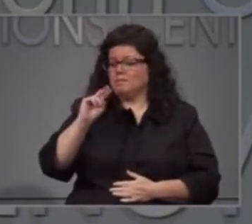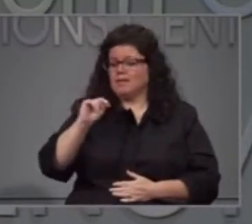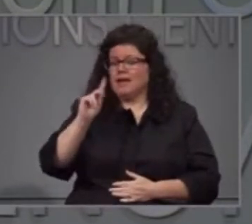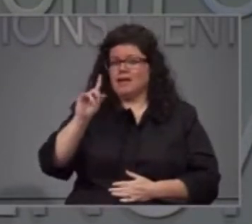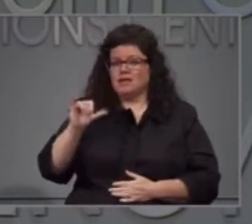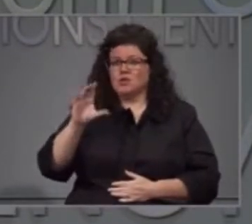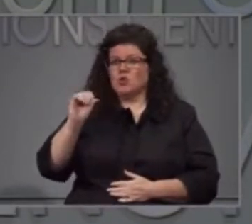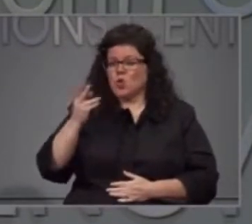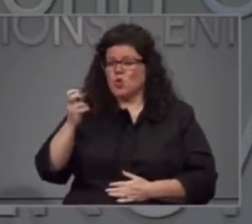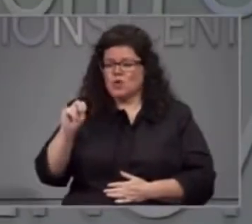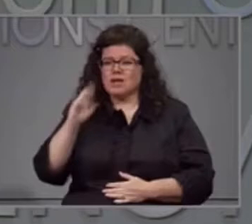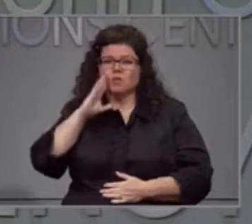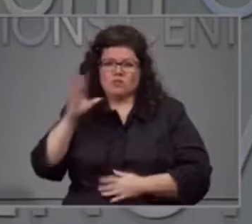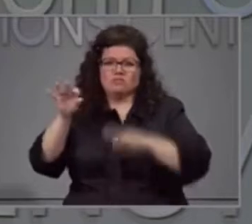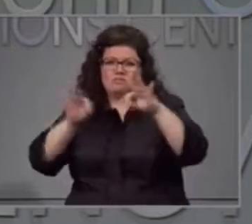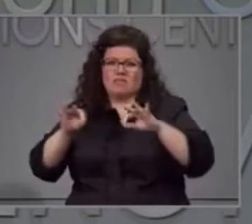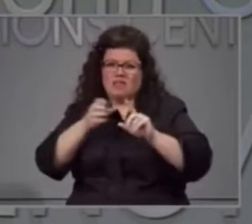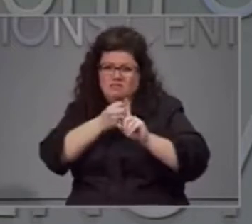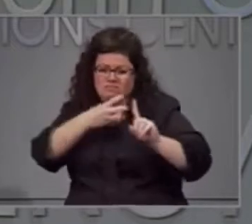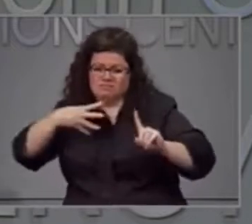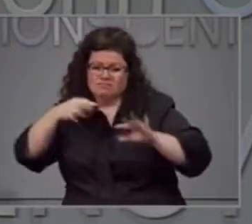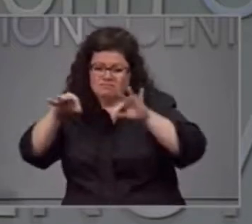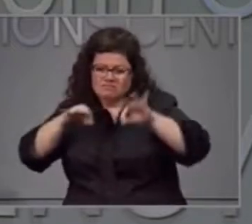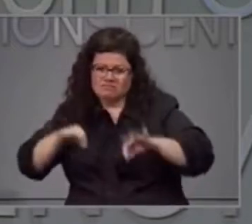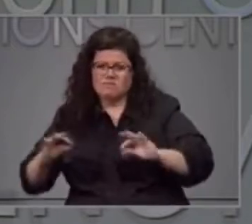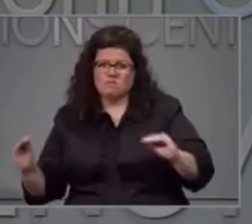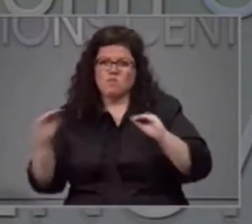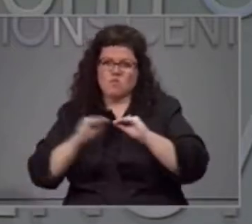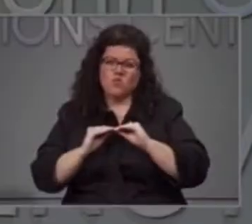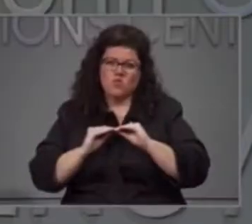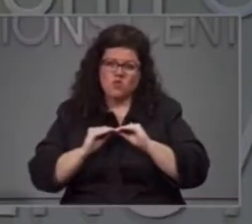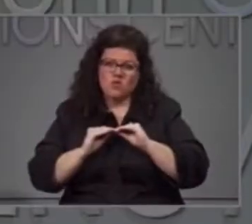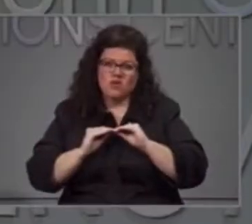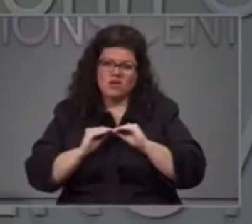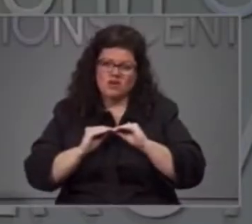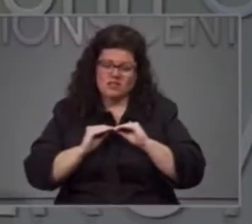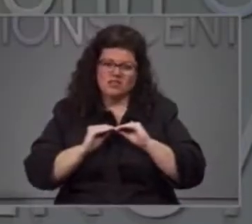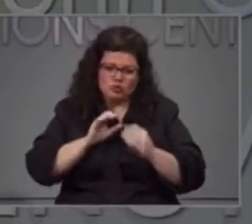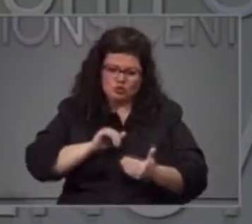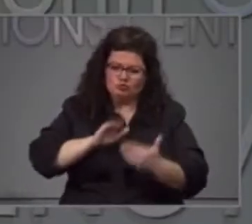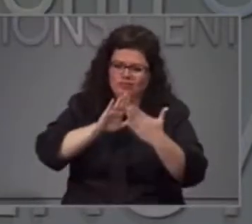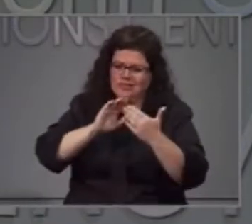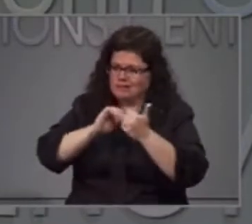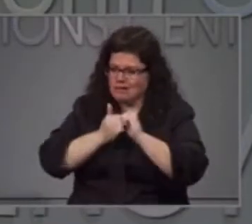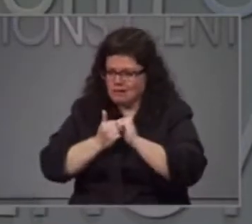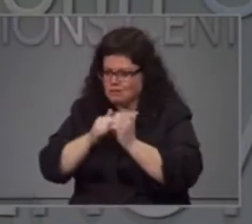additional directives that she will talk about in a minute to address this situation.